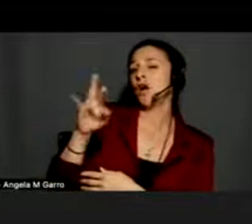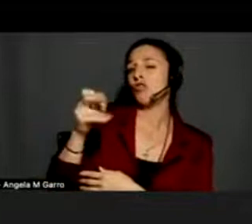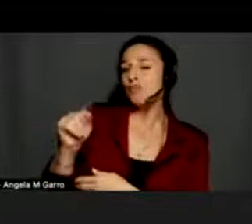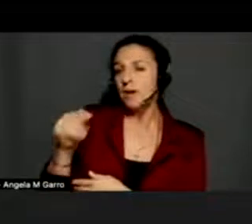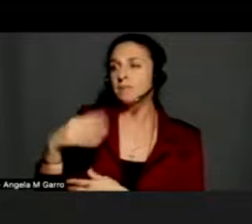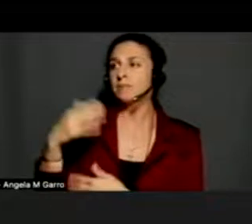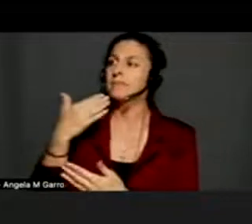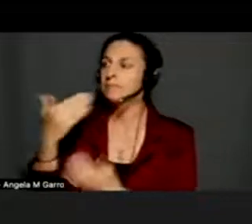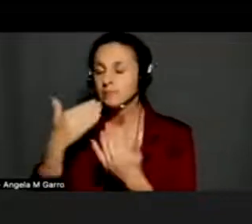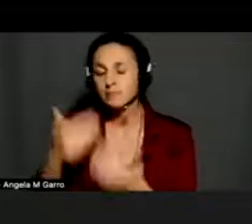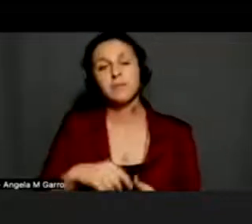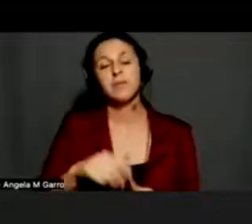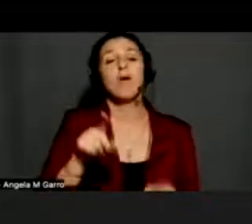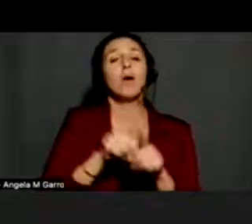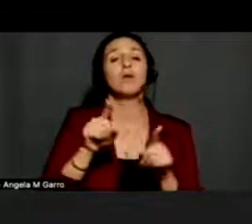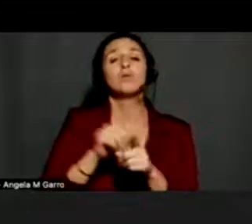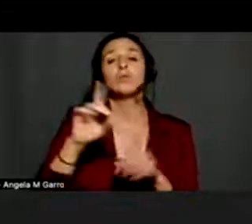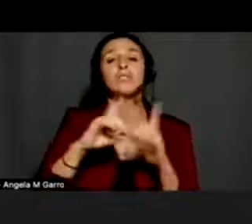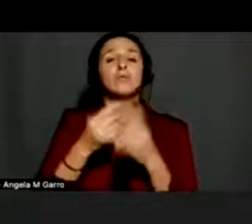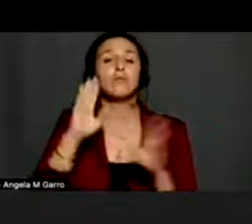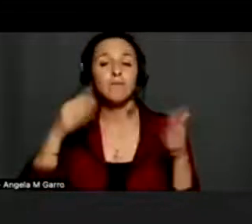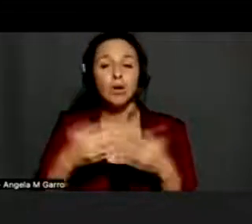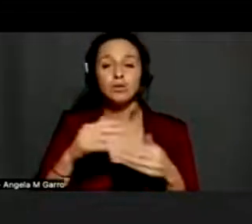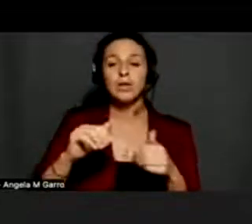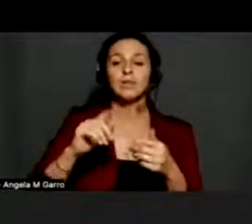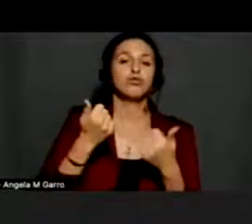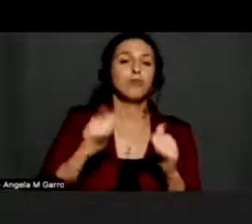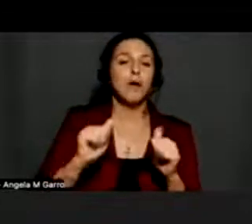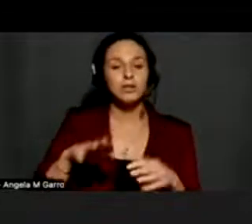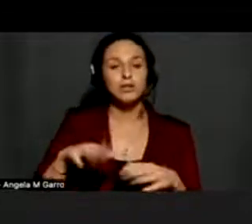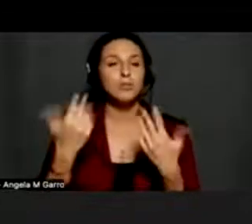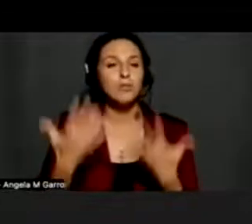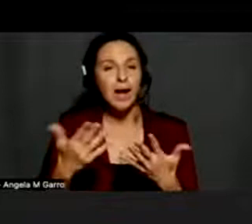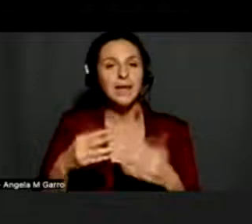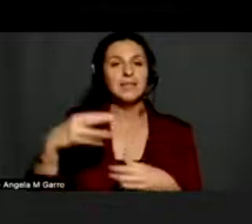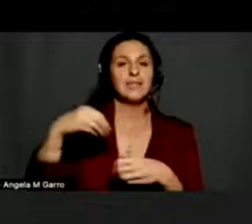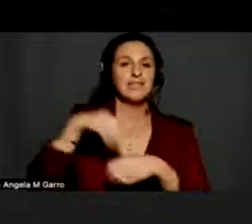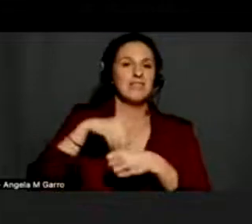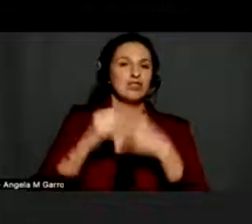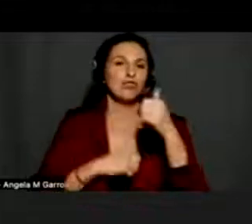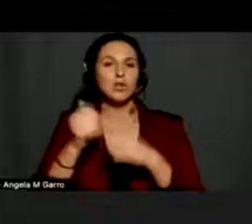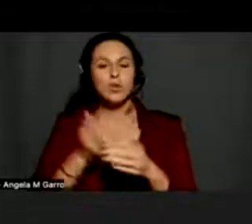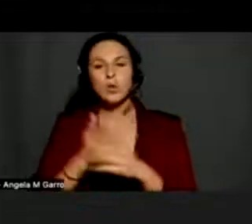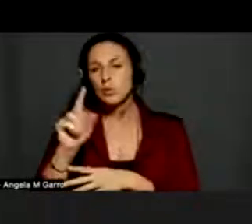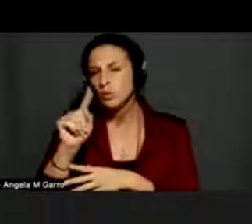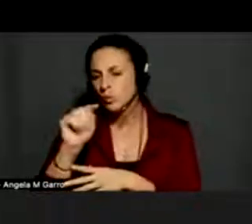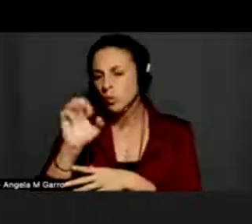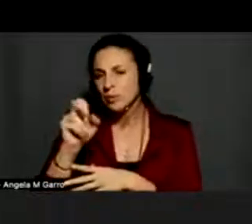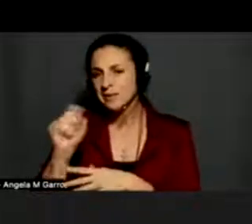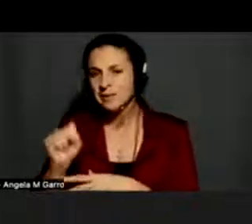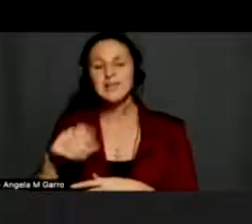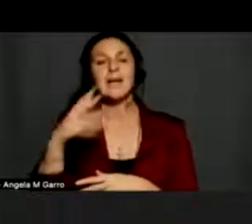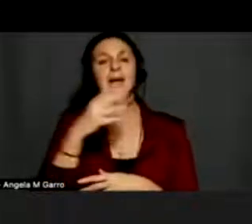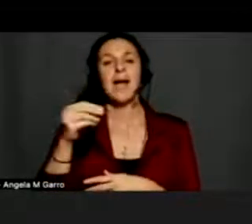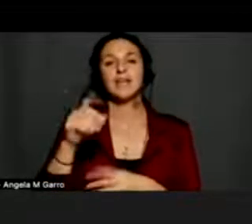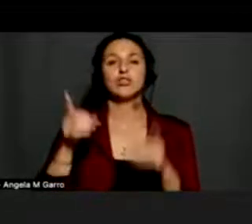And then the district's focus on trying to provide some additional infrastructure at the district through TOSAs and directors and all that to